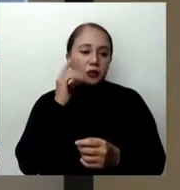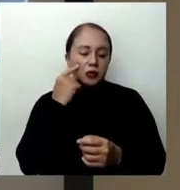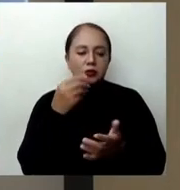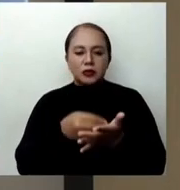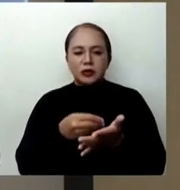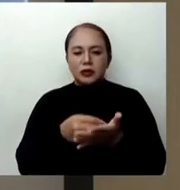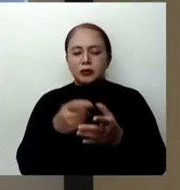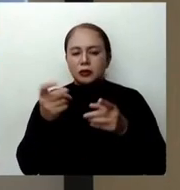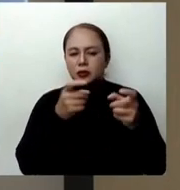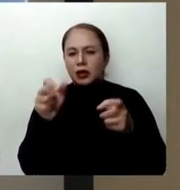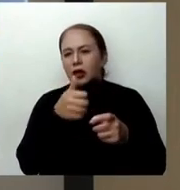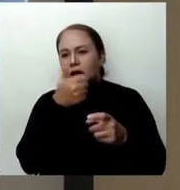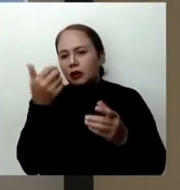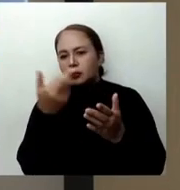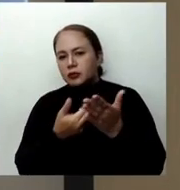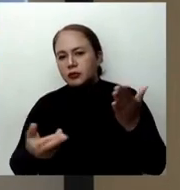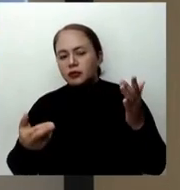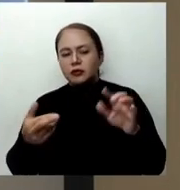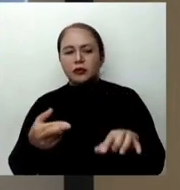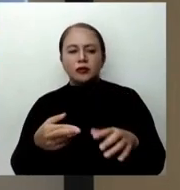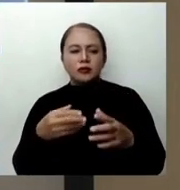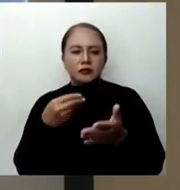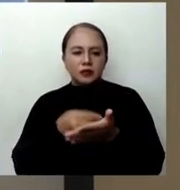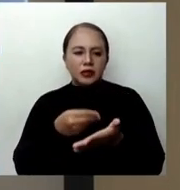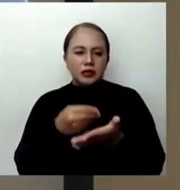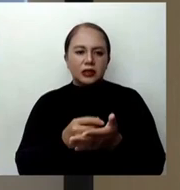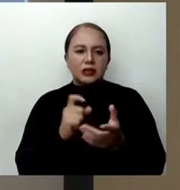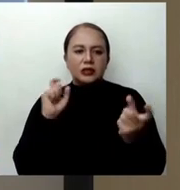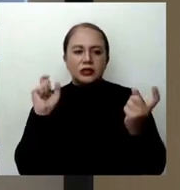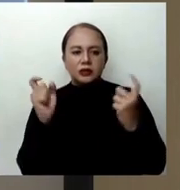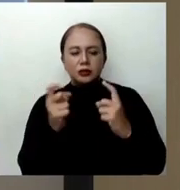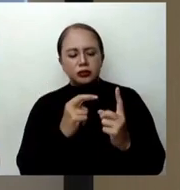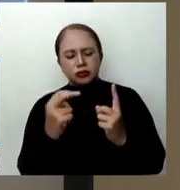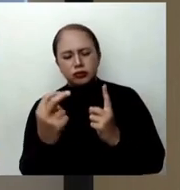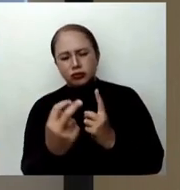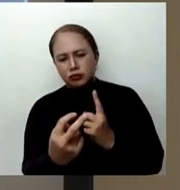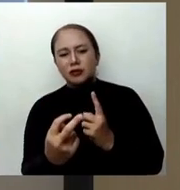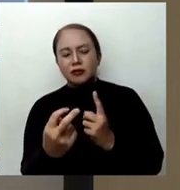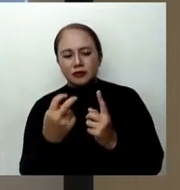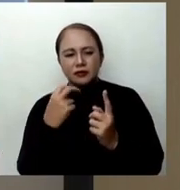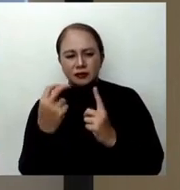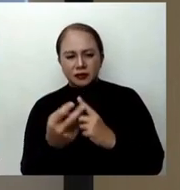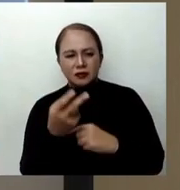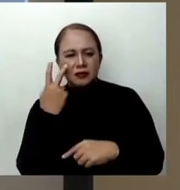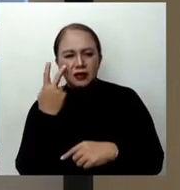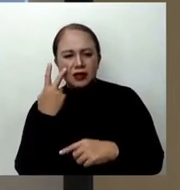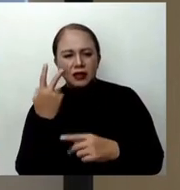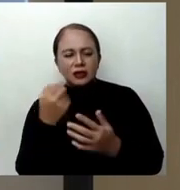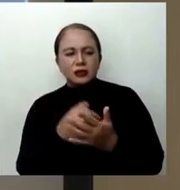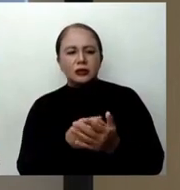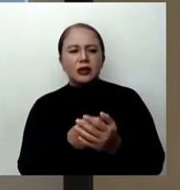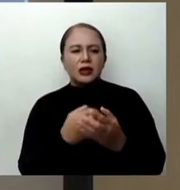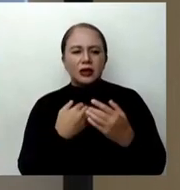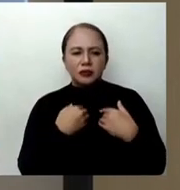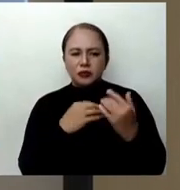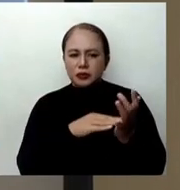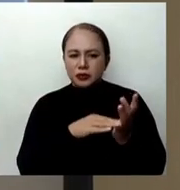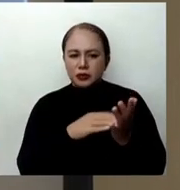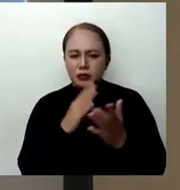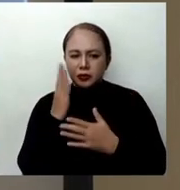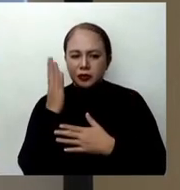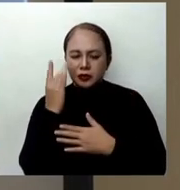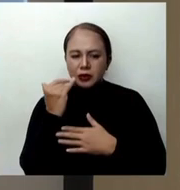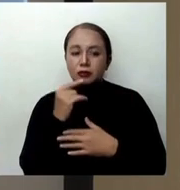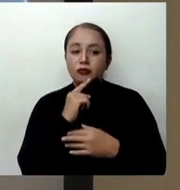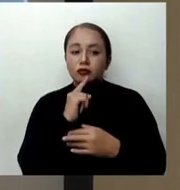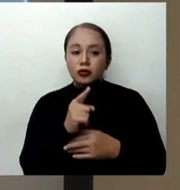for other sources of funding. Ibahin po natin ang pagkonsidera sa kanila. May exemption naman po dahil sa totoo lang po, iba